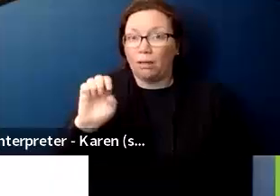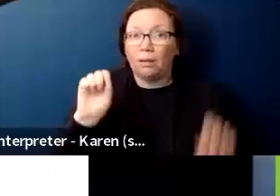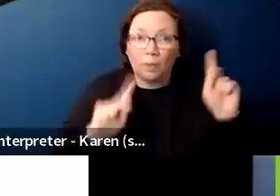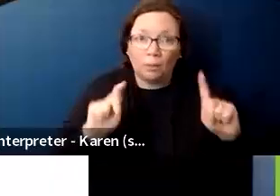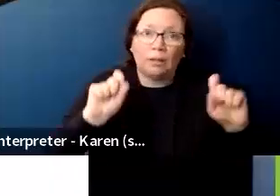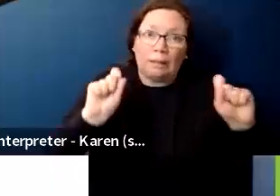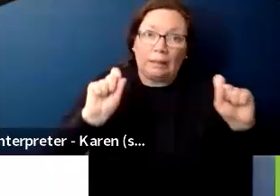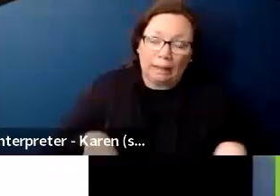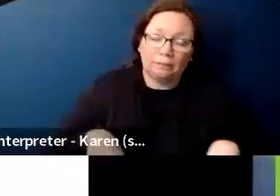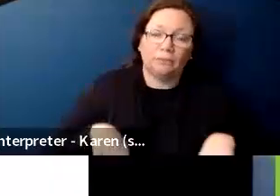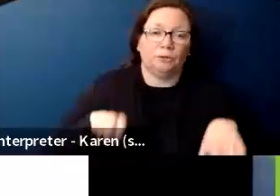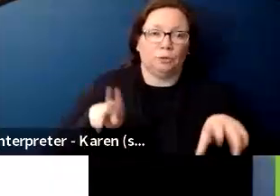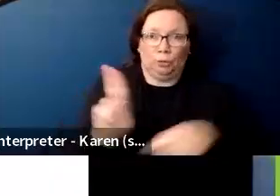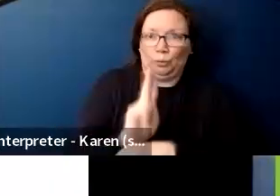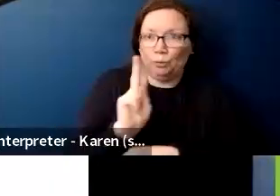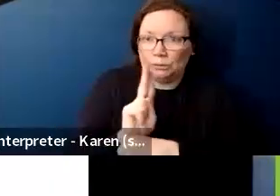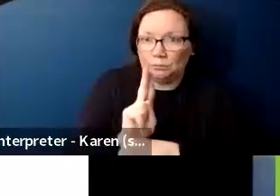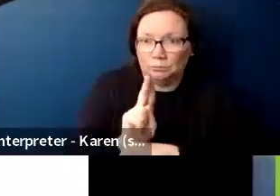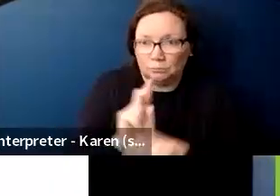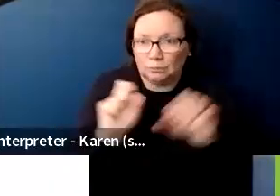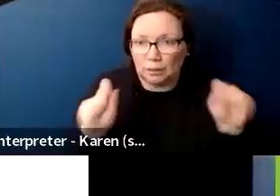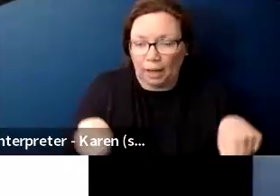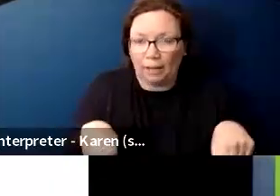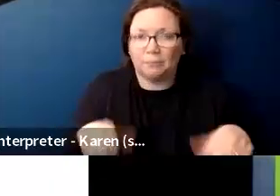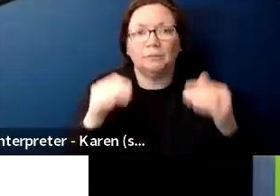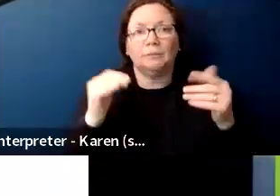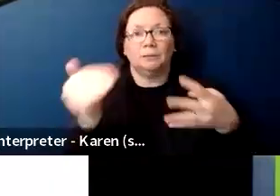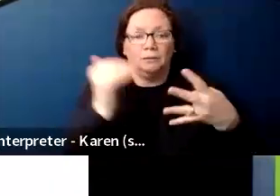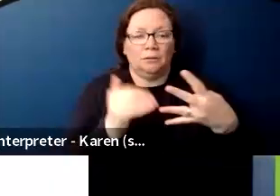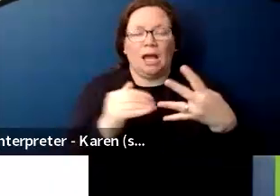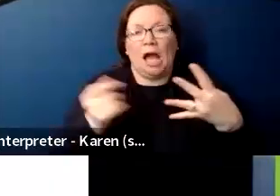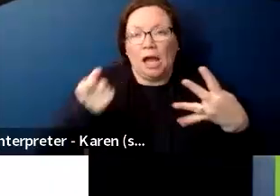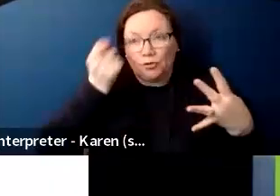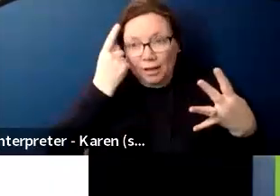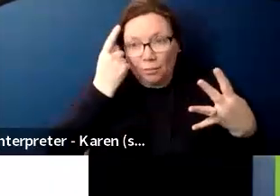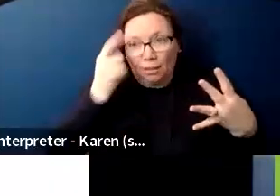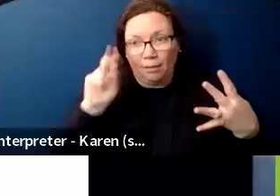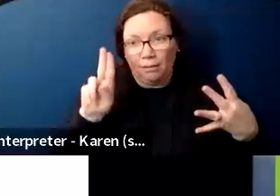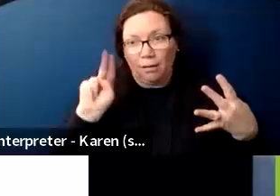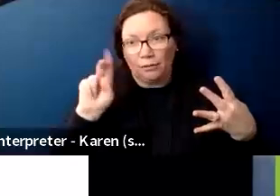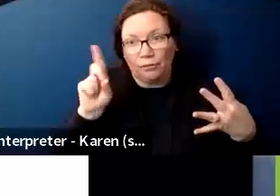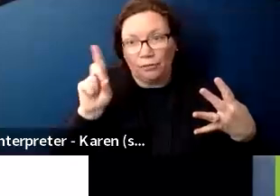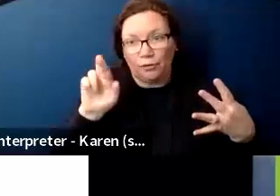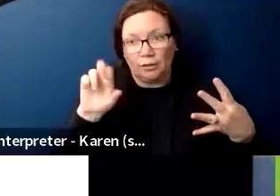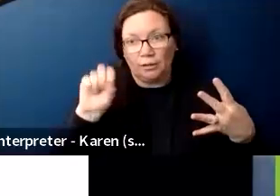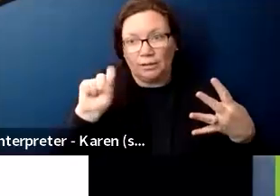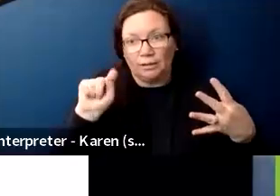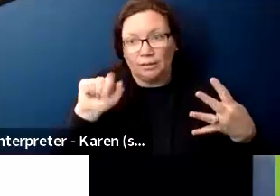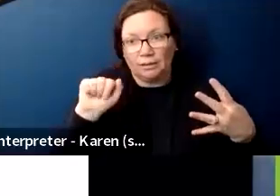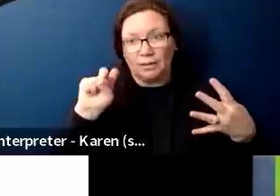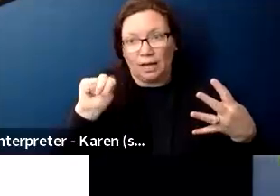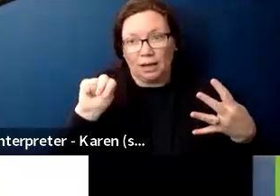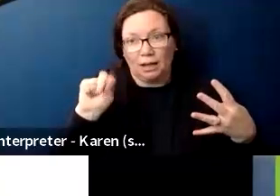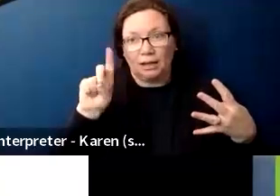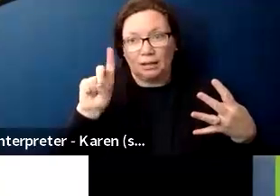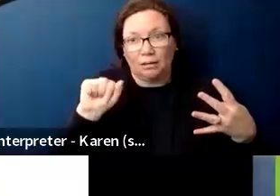A to point B in the content that we're creating. Understandable, we want people to be able to comprehend